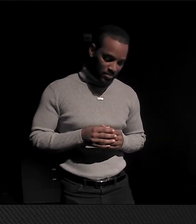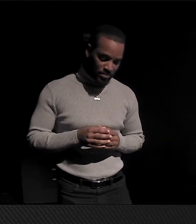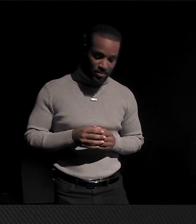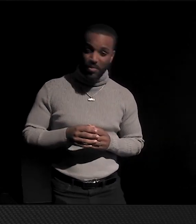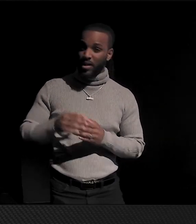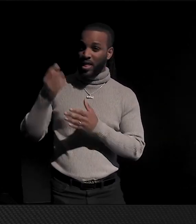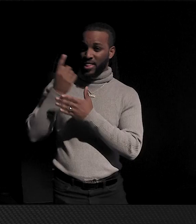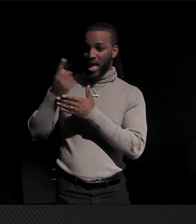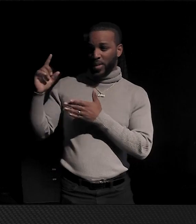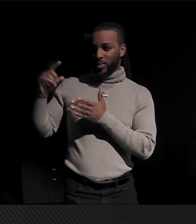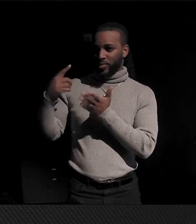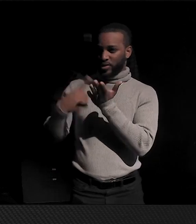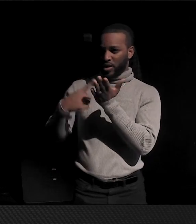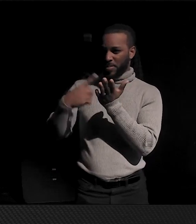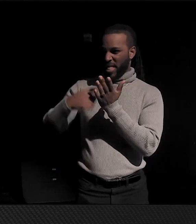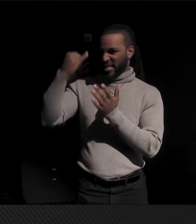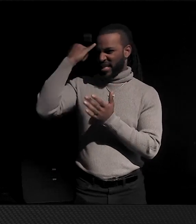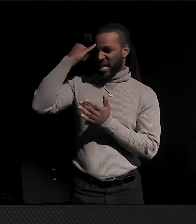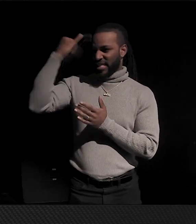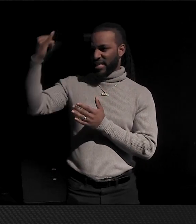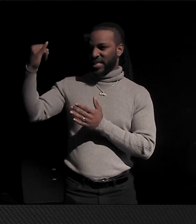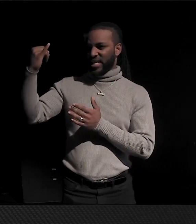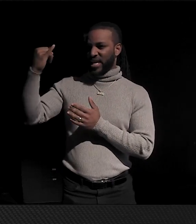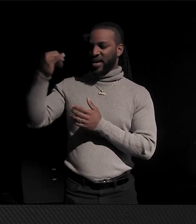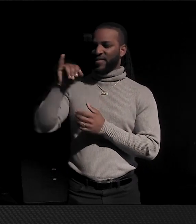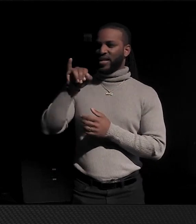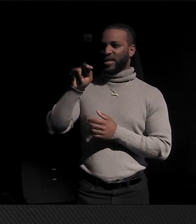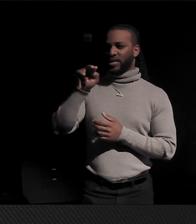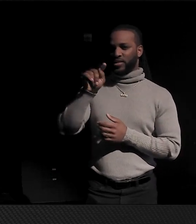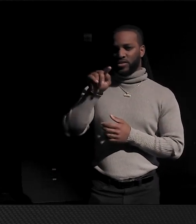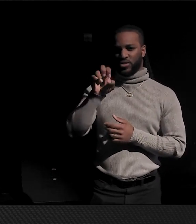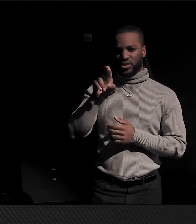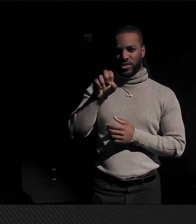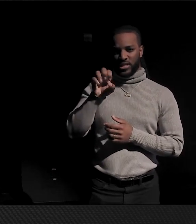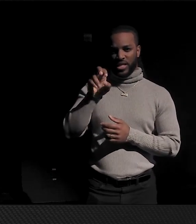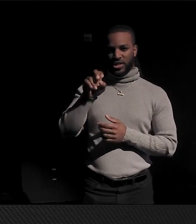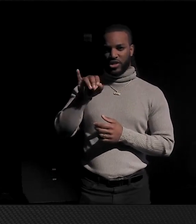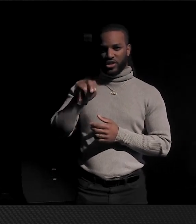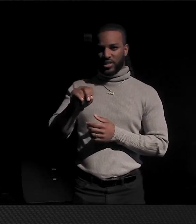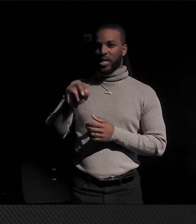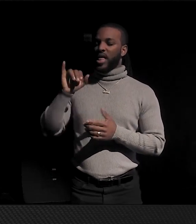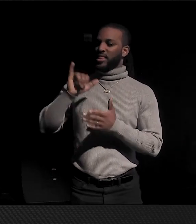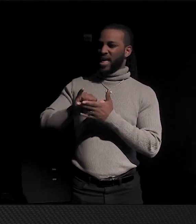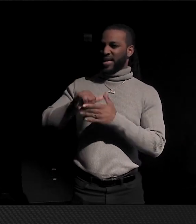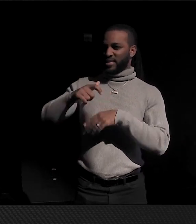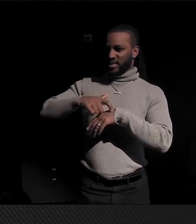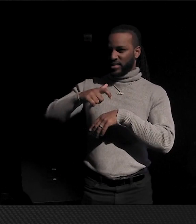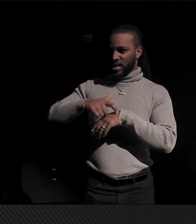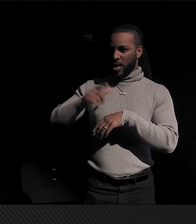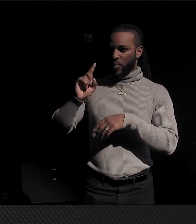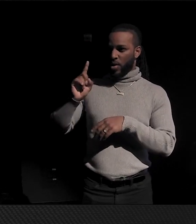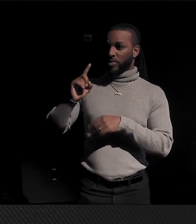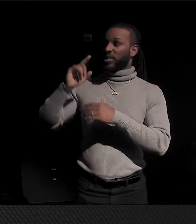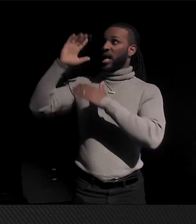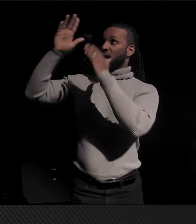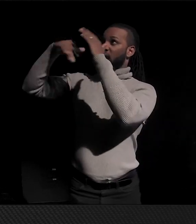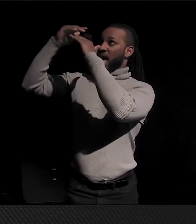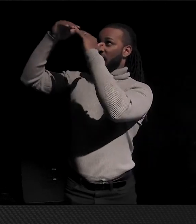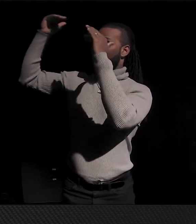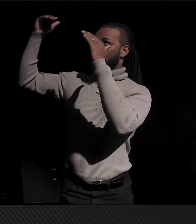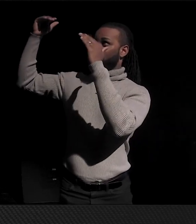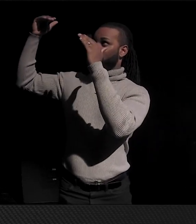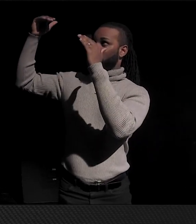Last week we talked about this idea of intercession, and it's this idea of, Clay told us, it's where we take heaven and bring it